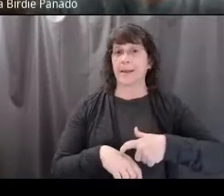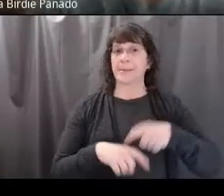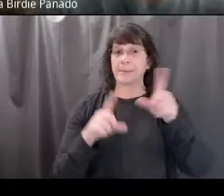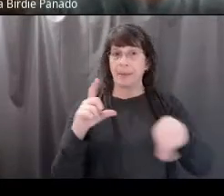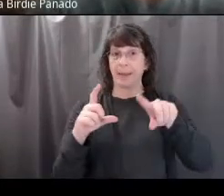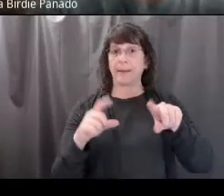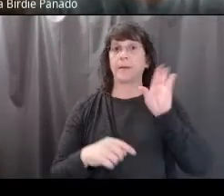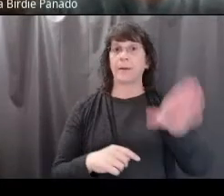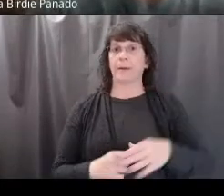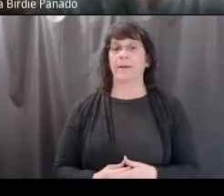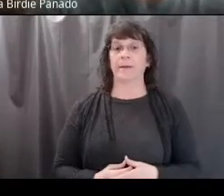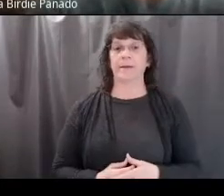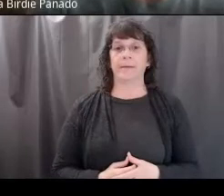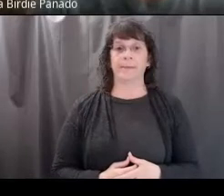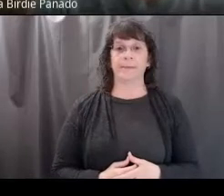times